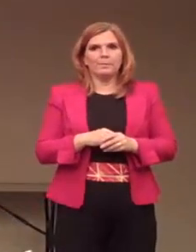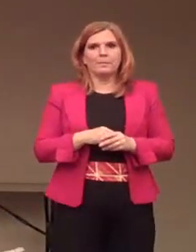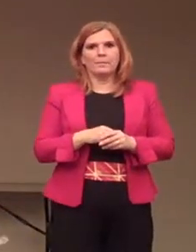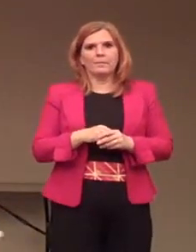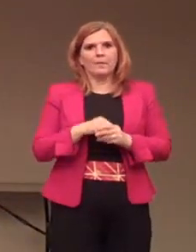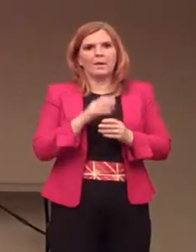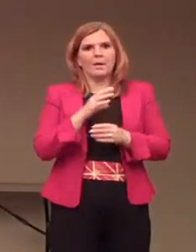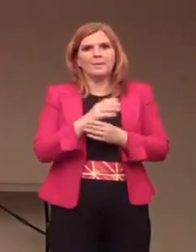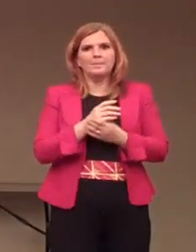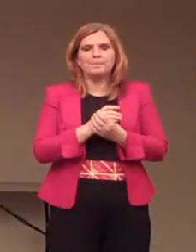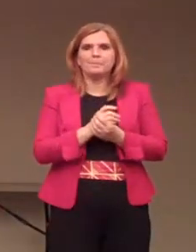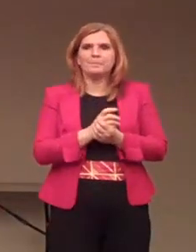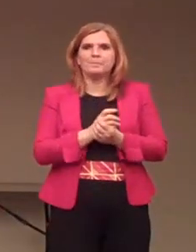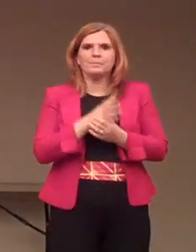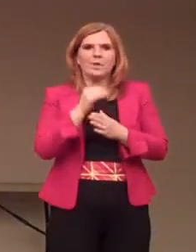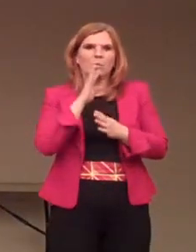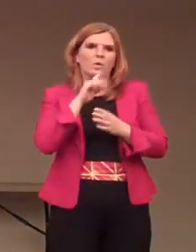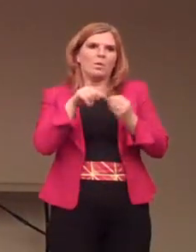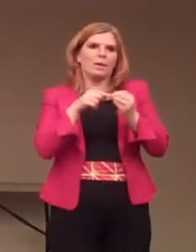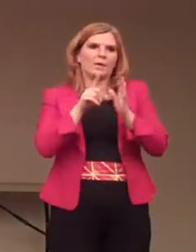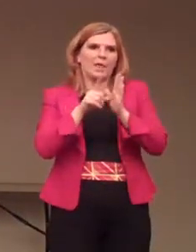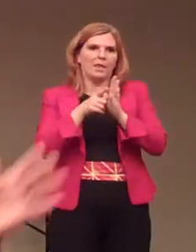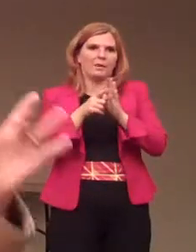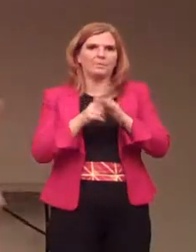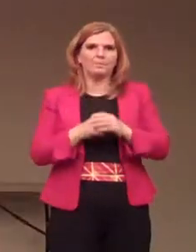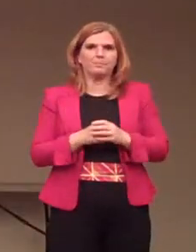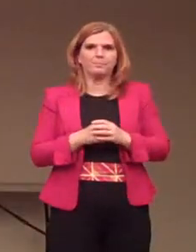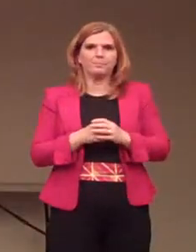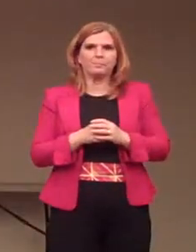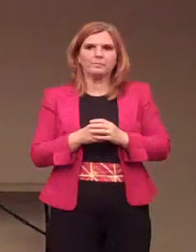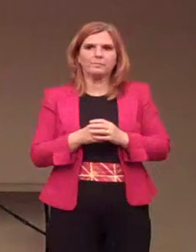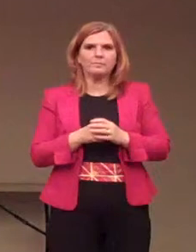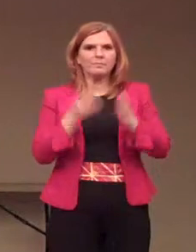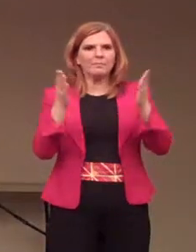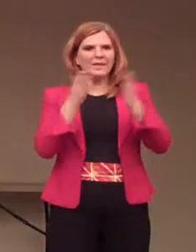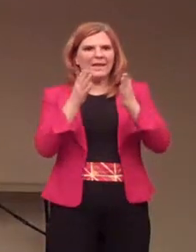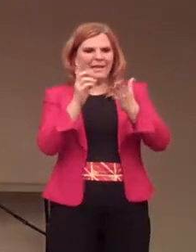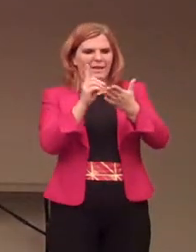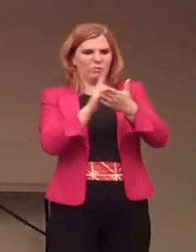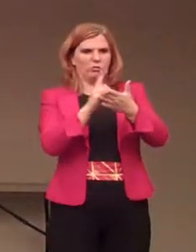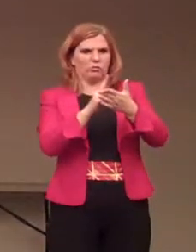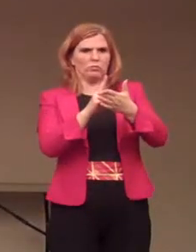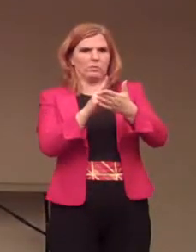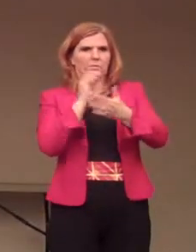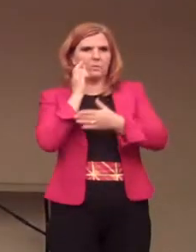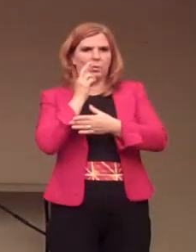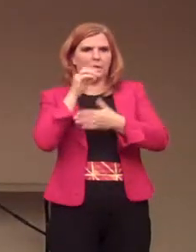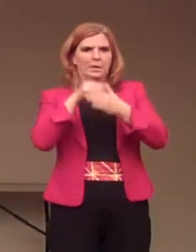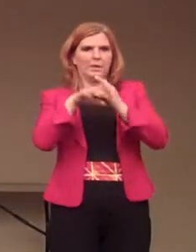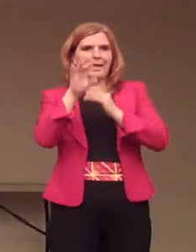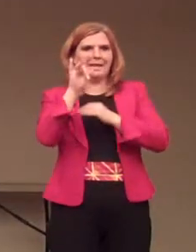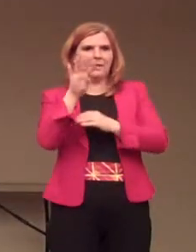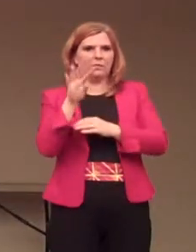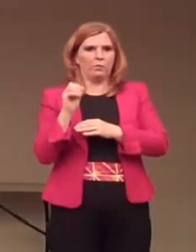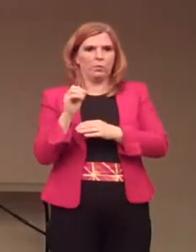And maybe we'll speak to that in a little bit. Here's a description of wheeling in the